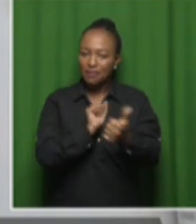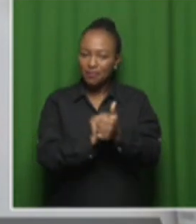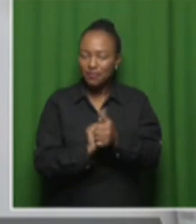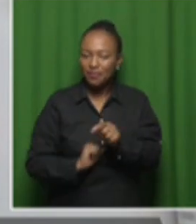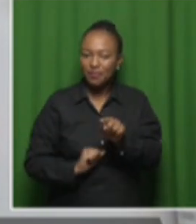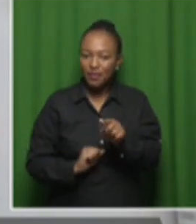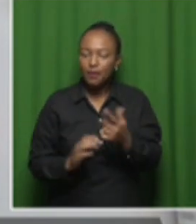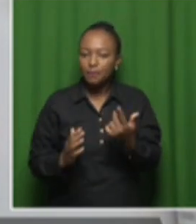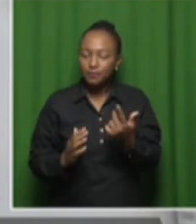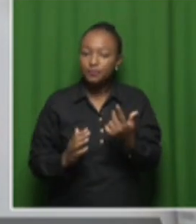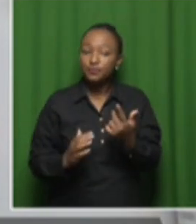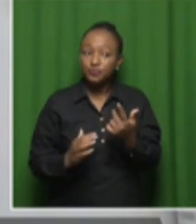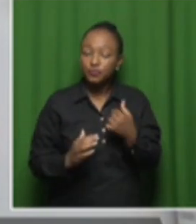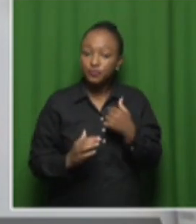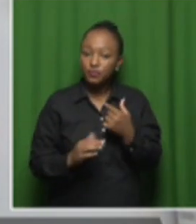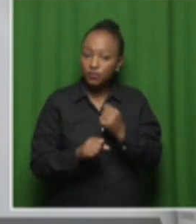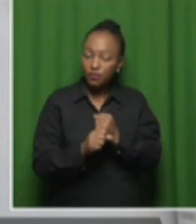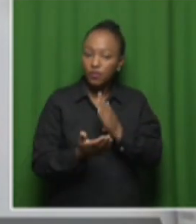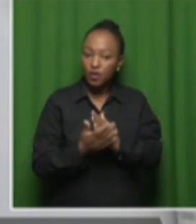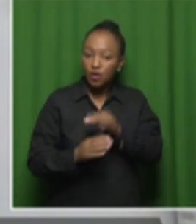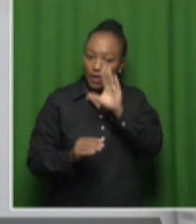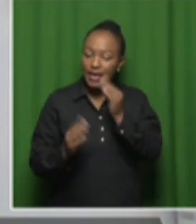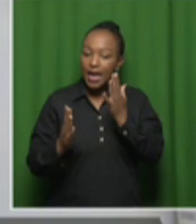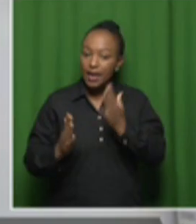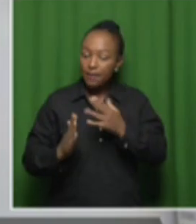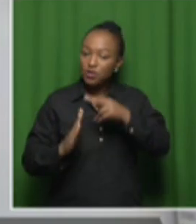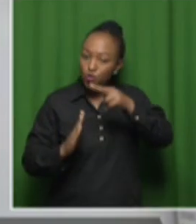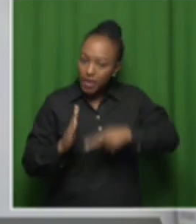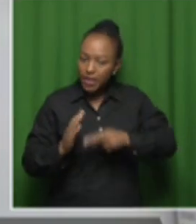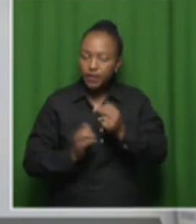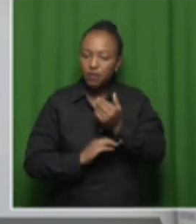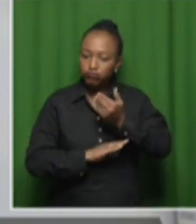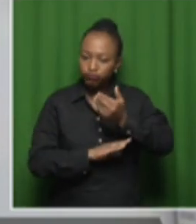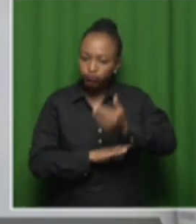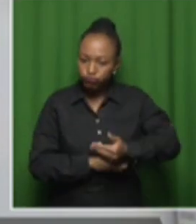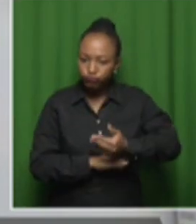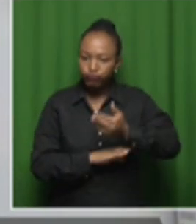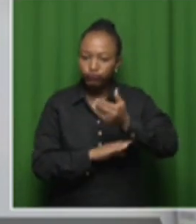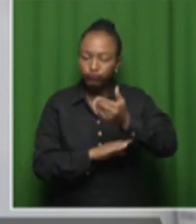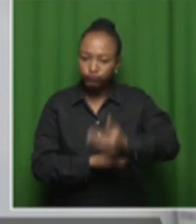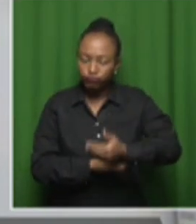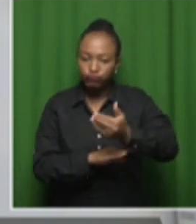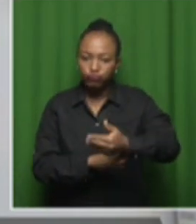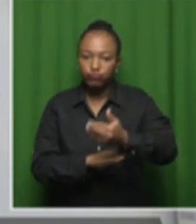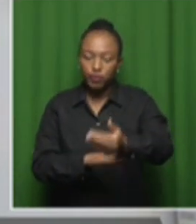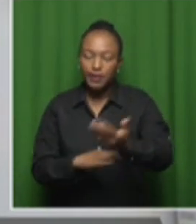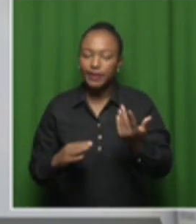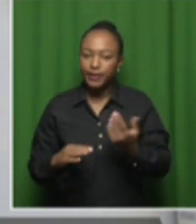least make sure that our scholars read on a regular basis, finding their interests. If your child